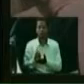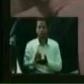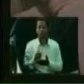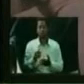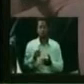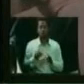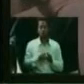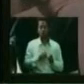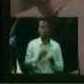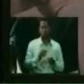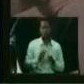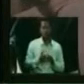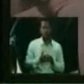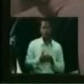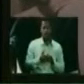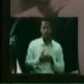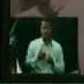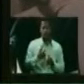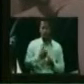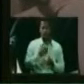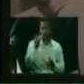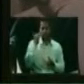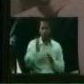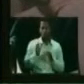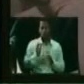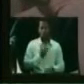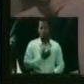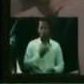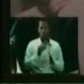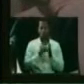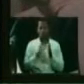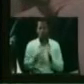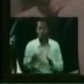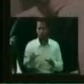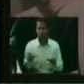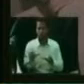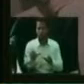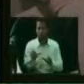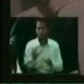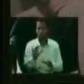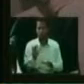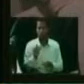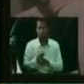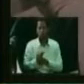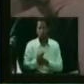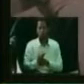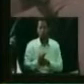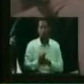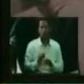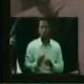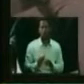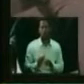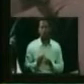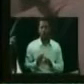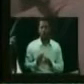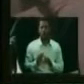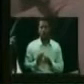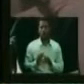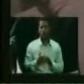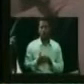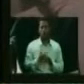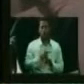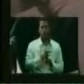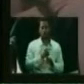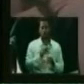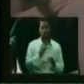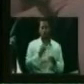that all the student assessments that we do are either required by the federal government or are valuable to inform instruction for